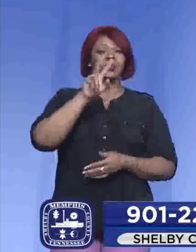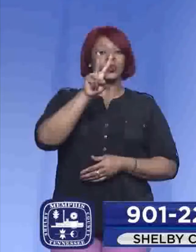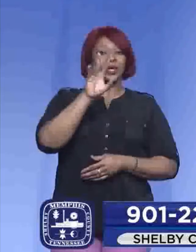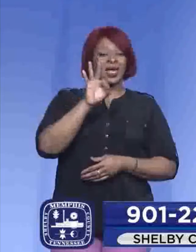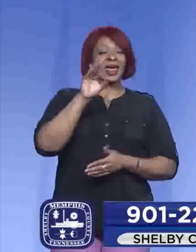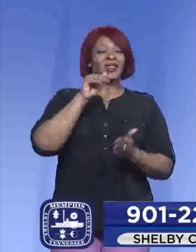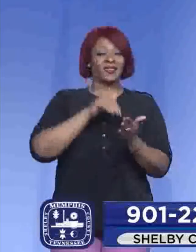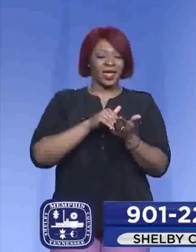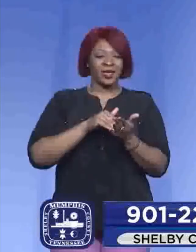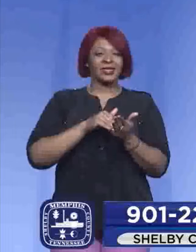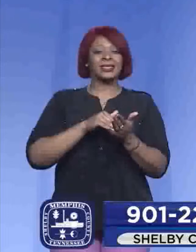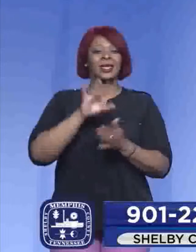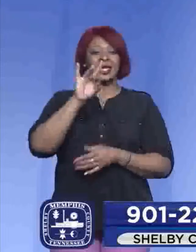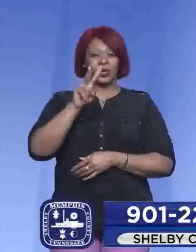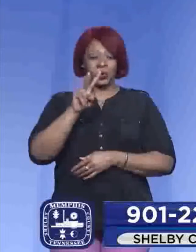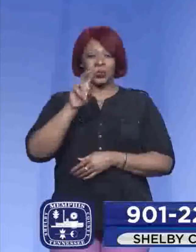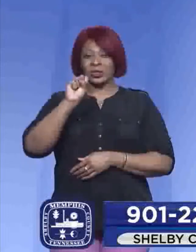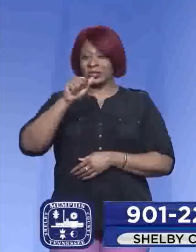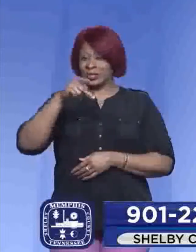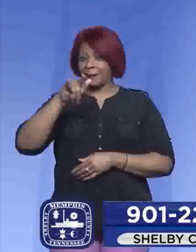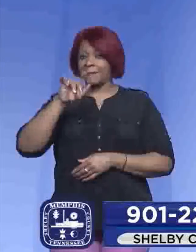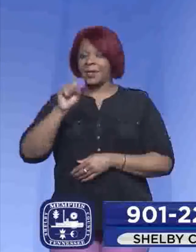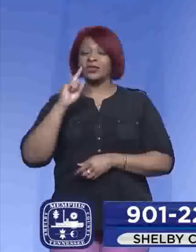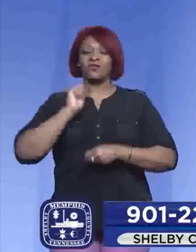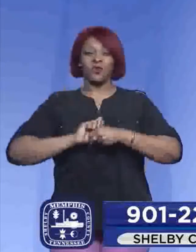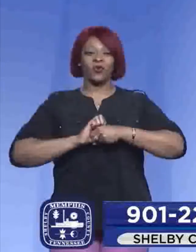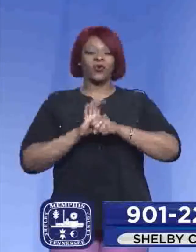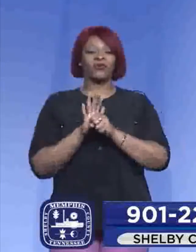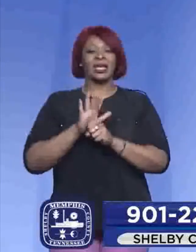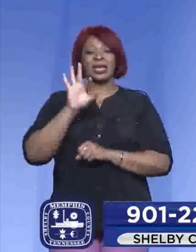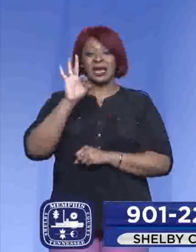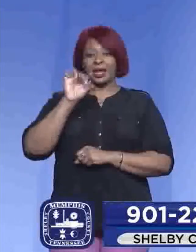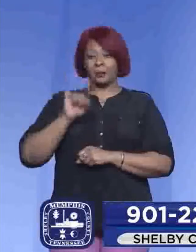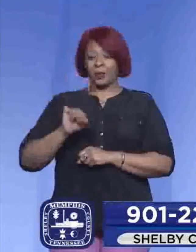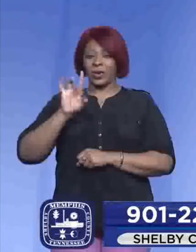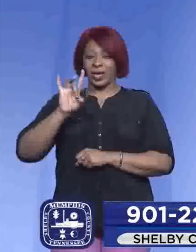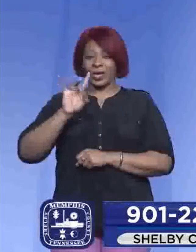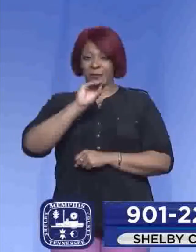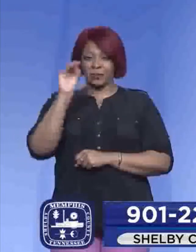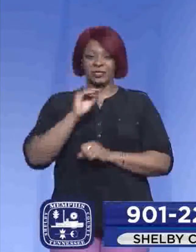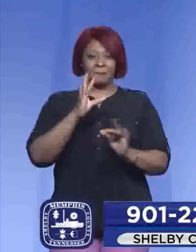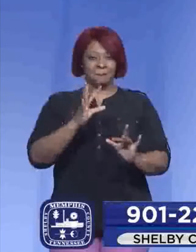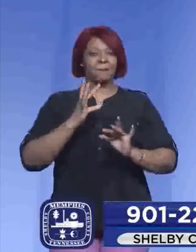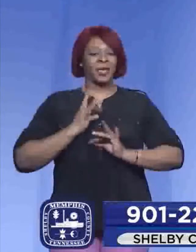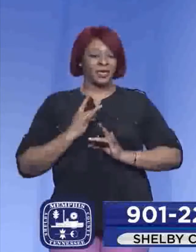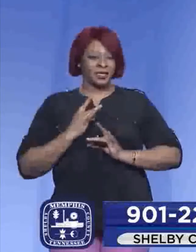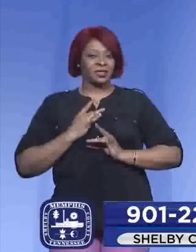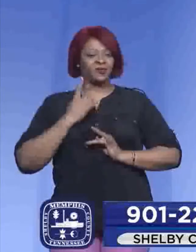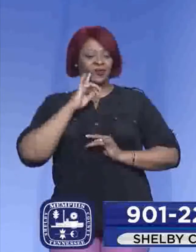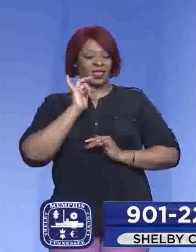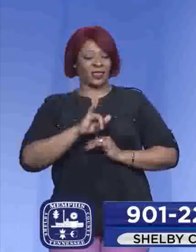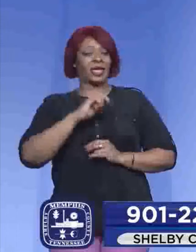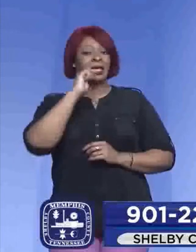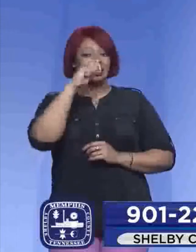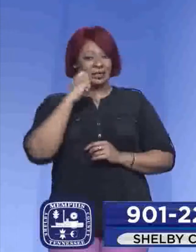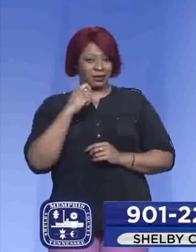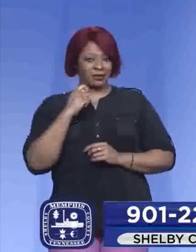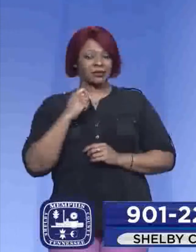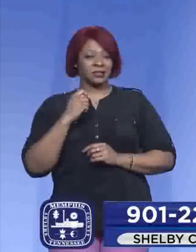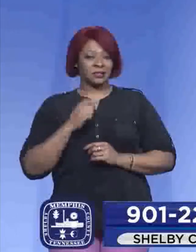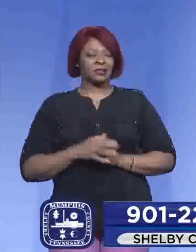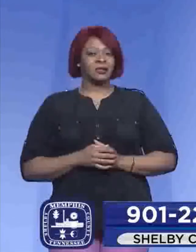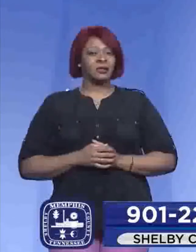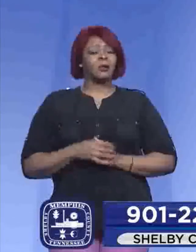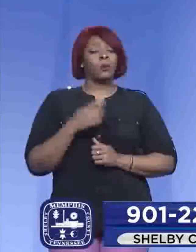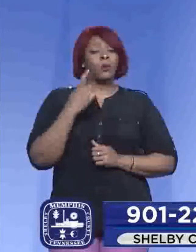1,025,082 samples for COVID-19, and we've had a 9.8% positivity rate on those tests.